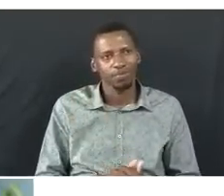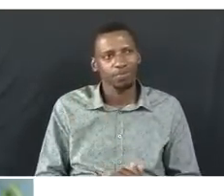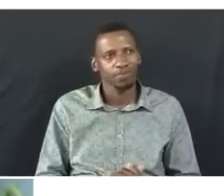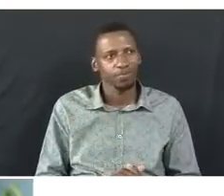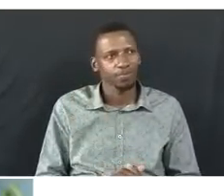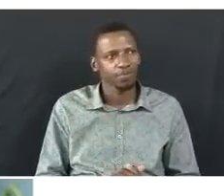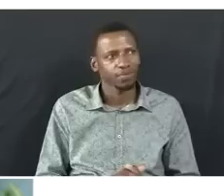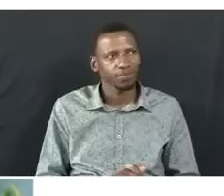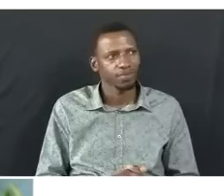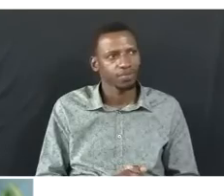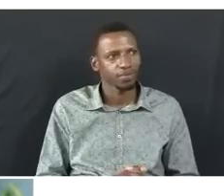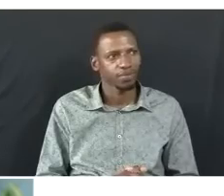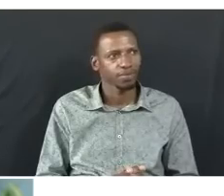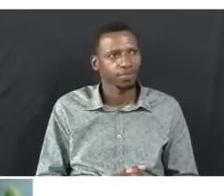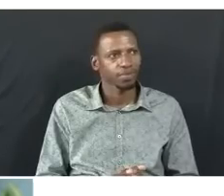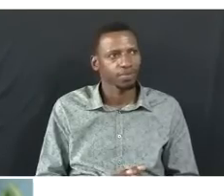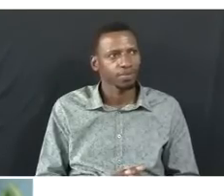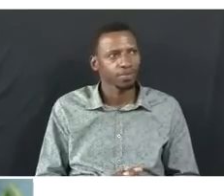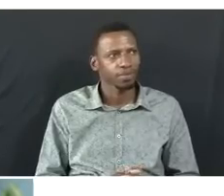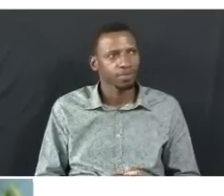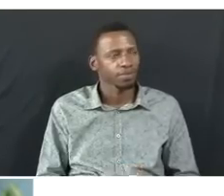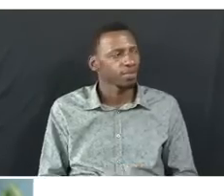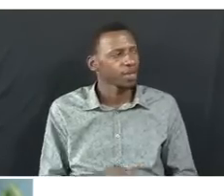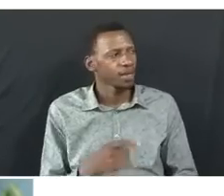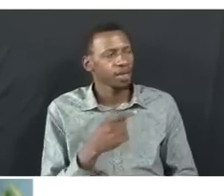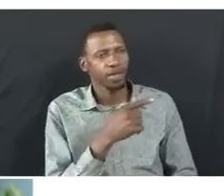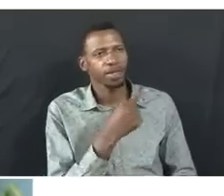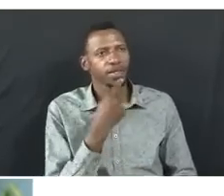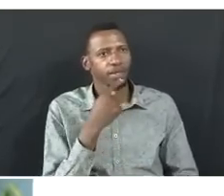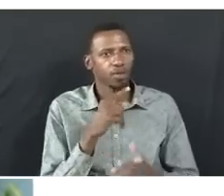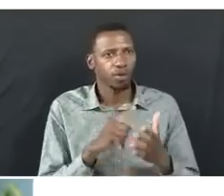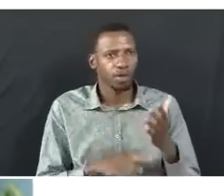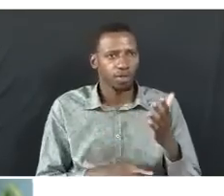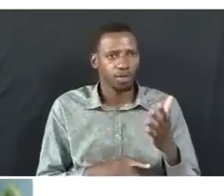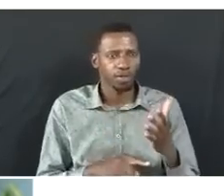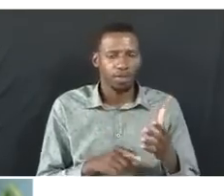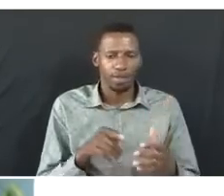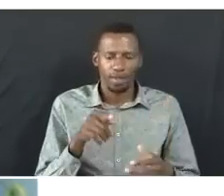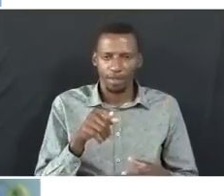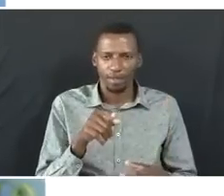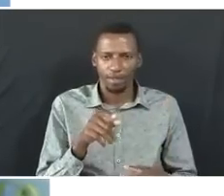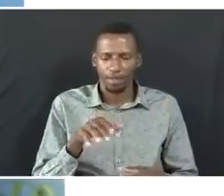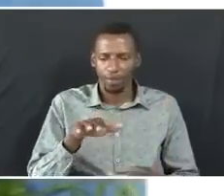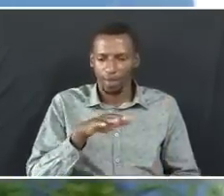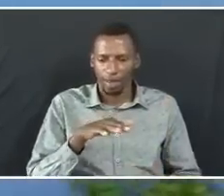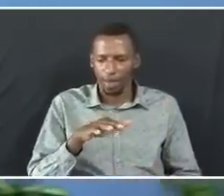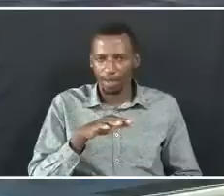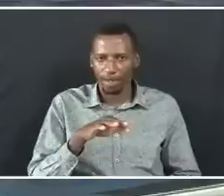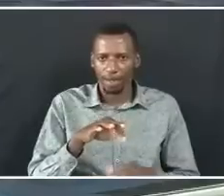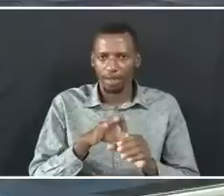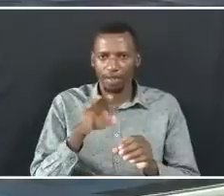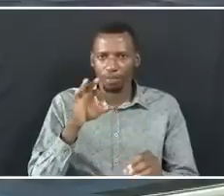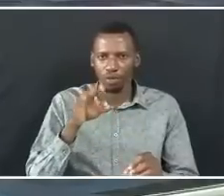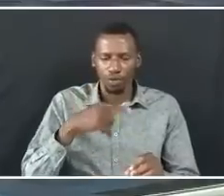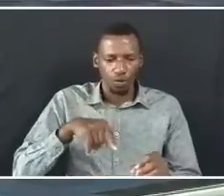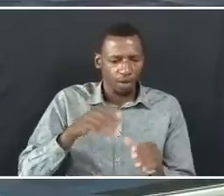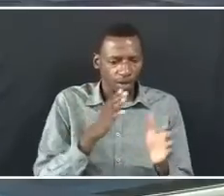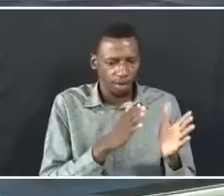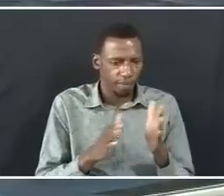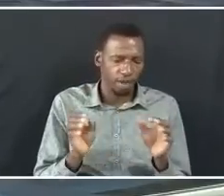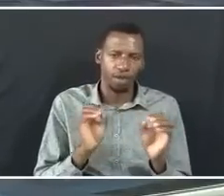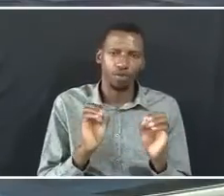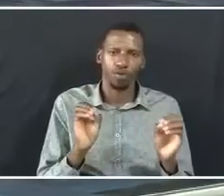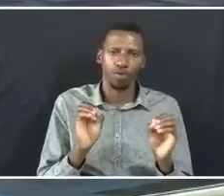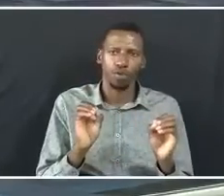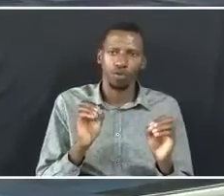I do not set standards. Spiritual standards, none of us can set. They are